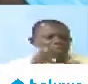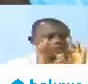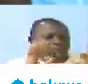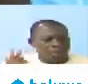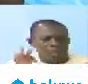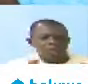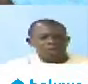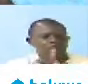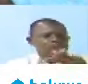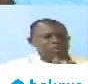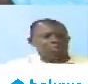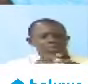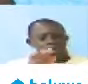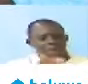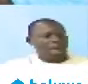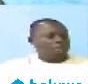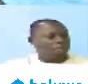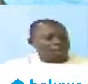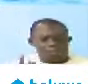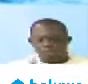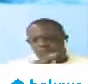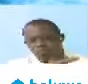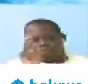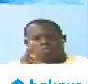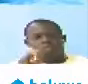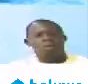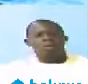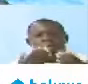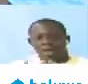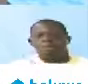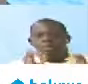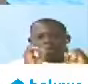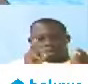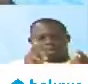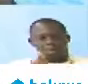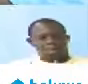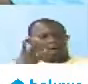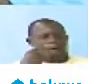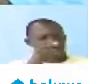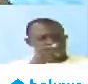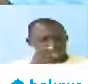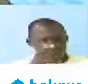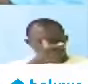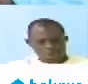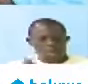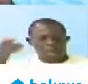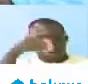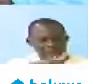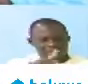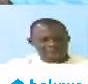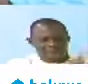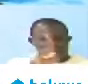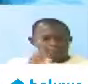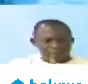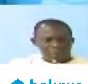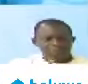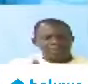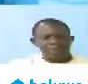Okay, how did you find yourself in one of these camps, Tajura